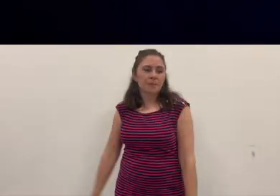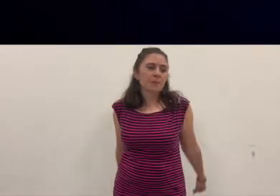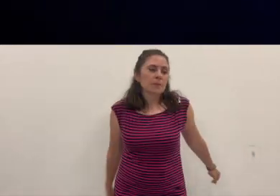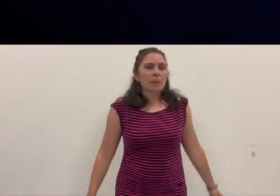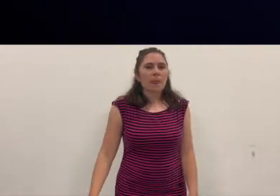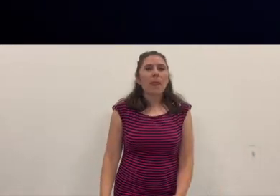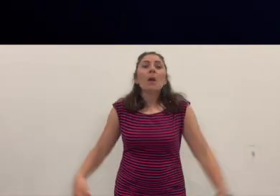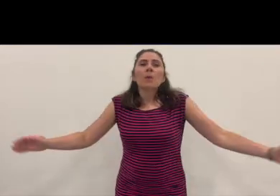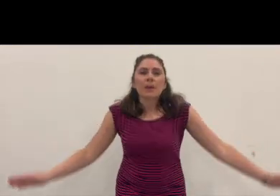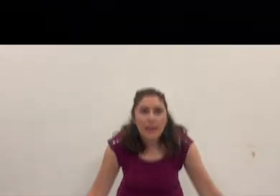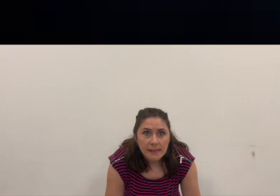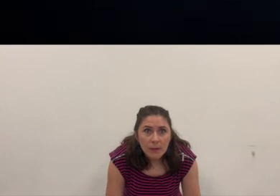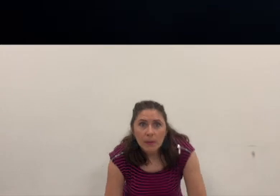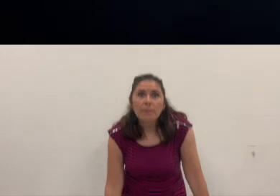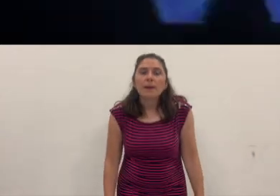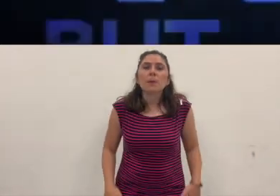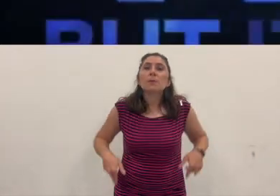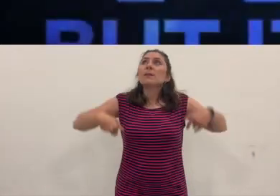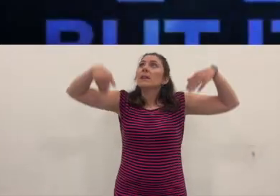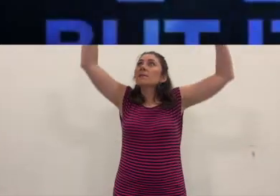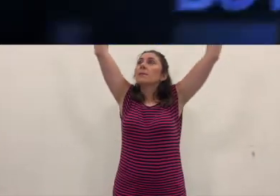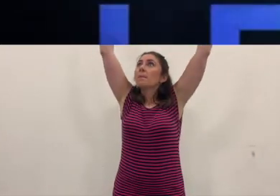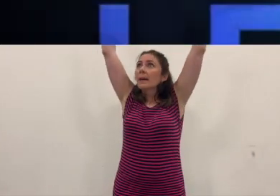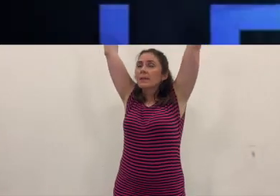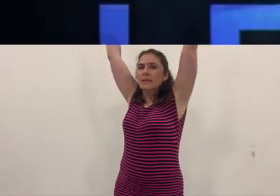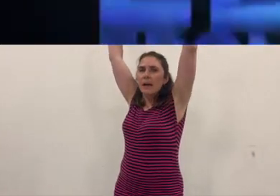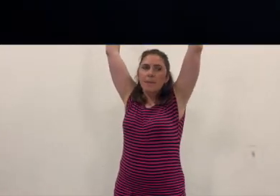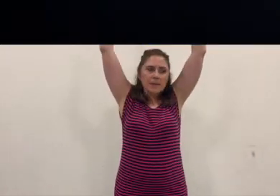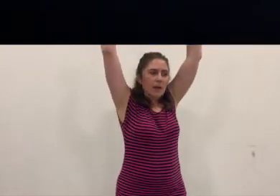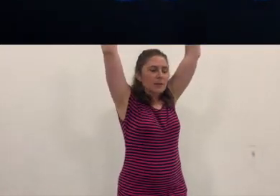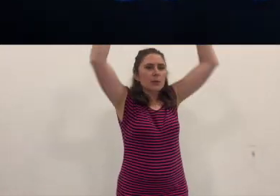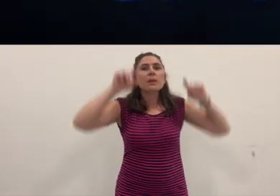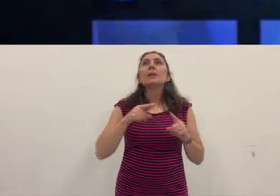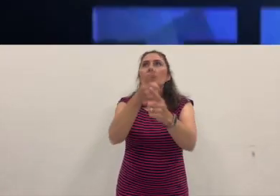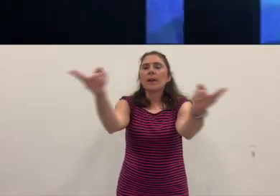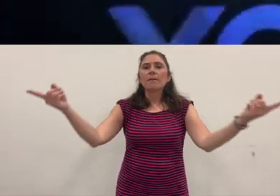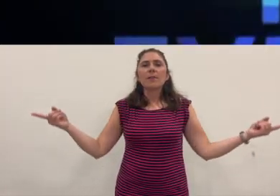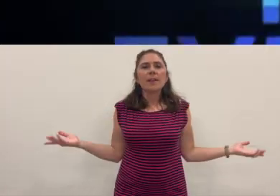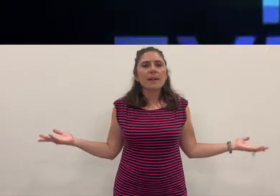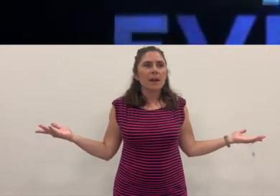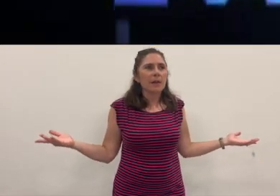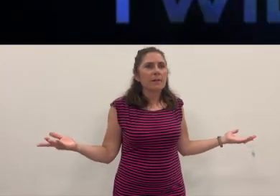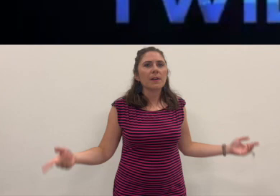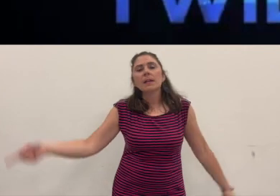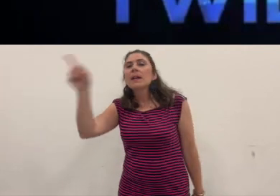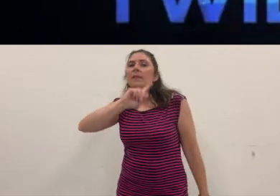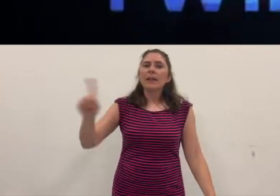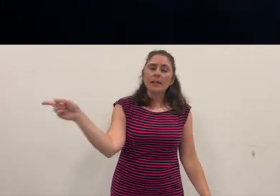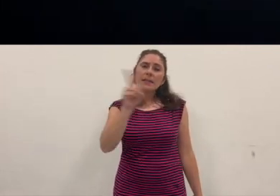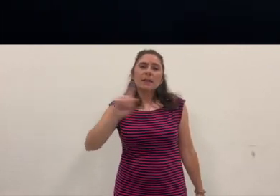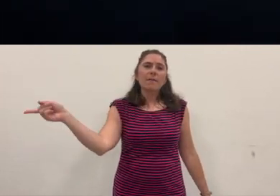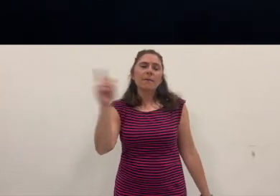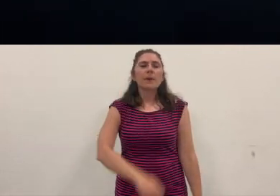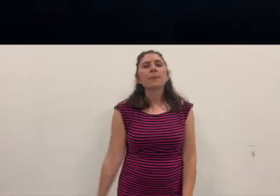know. When you can't see the wind, but it moves the leaves from the bottom to the top of the tallest trees. You are everything that I'll ever